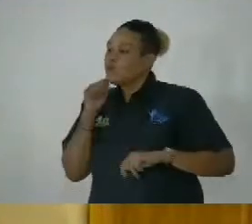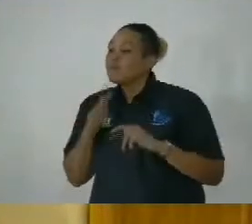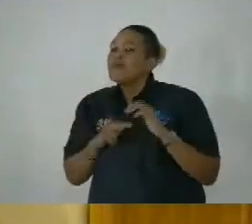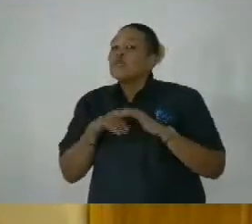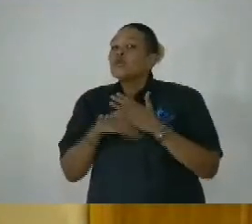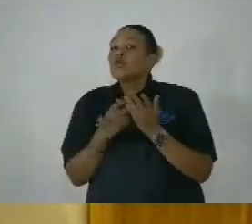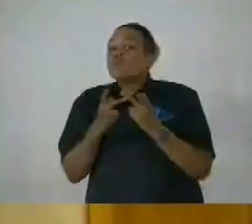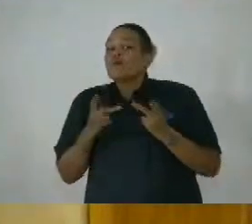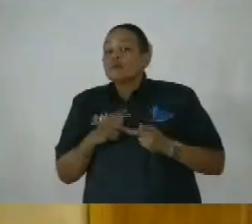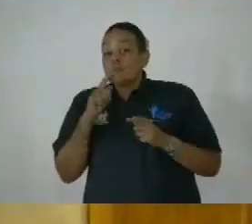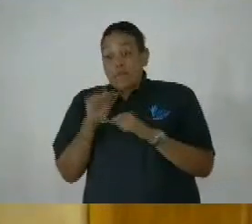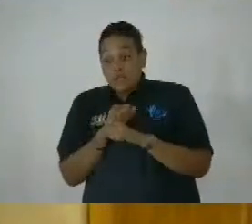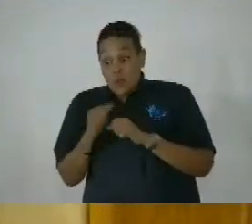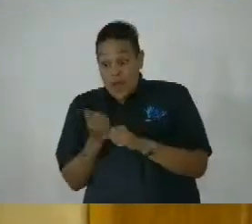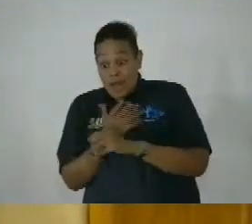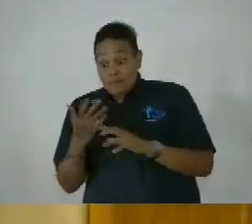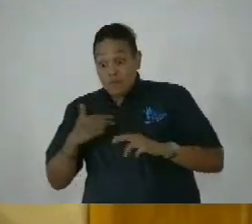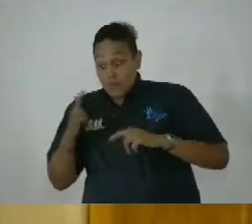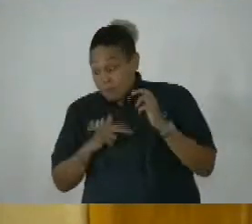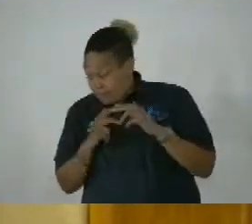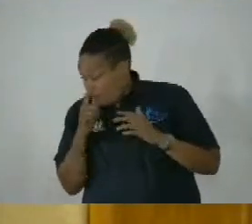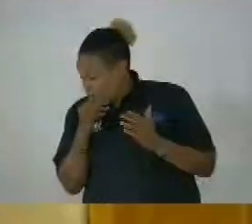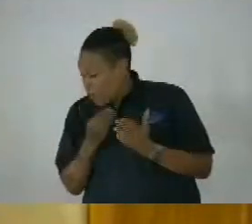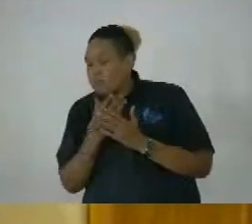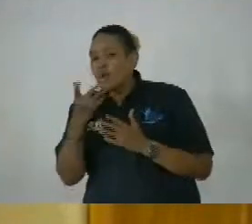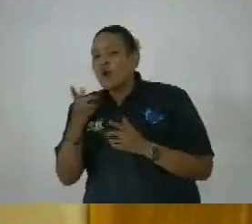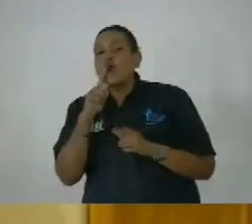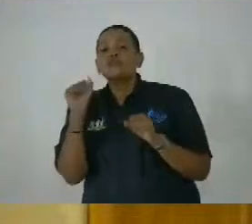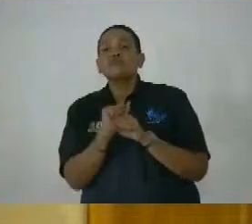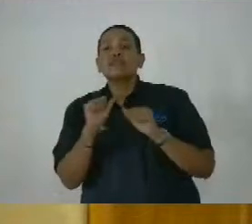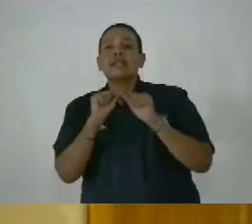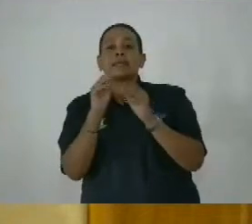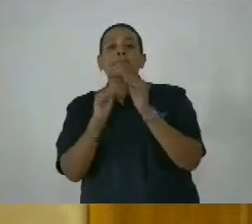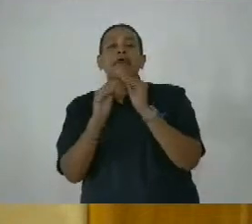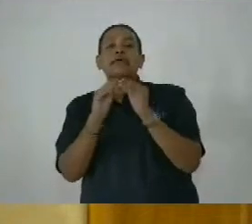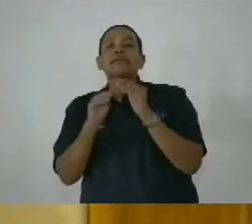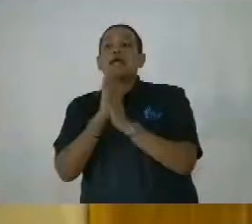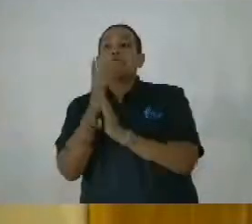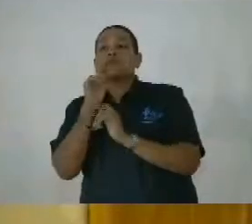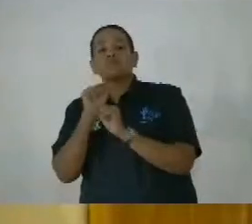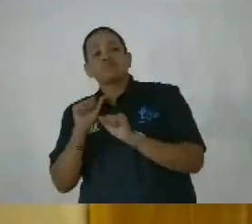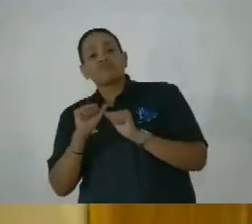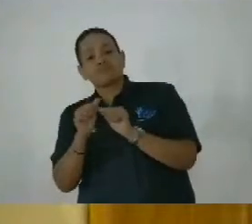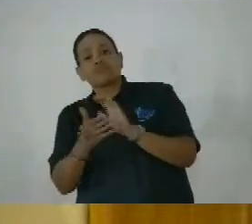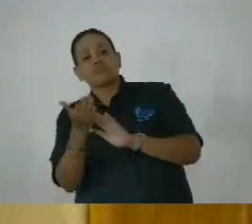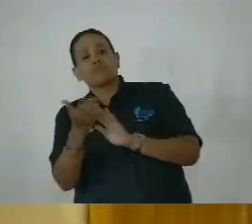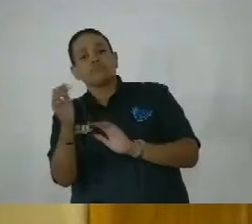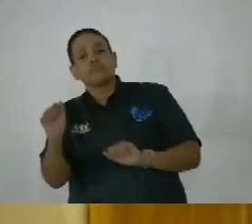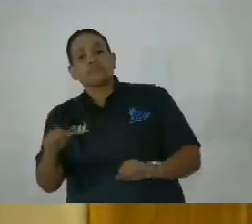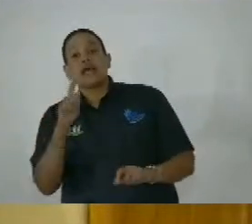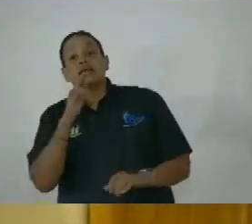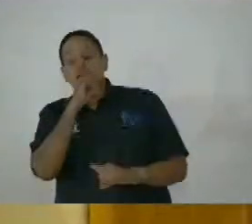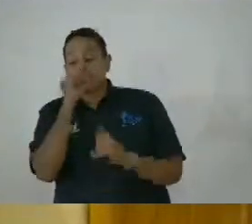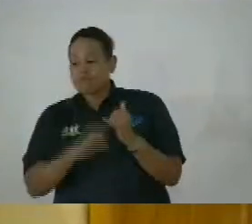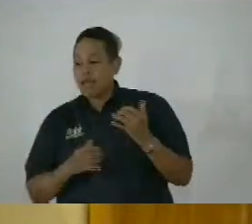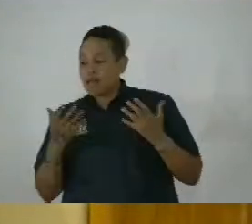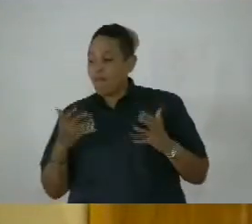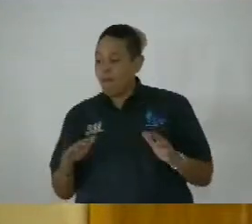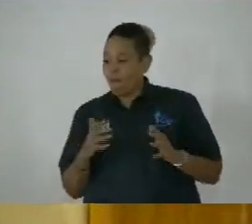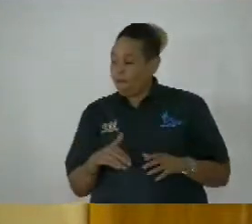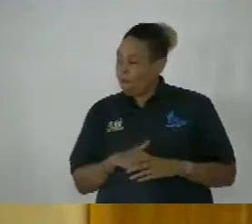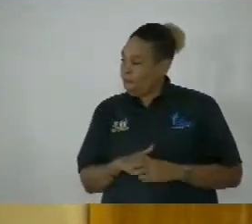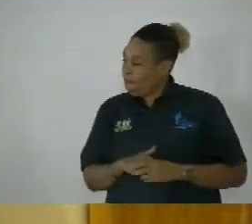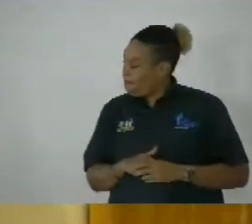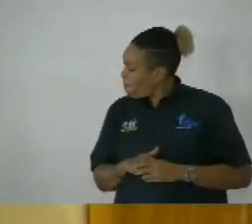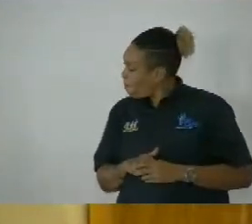ensuring everything we build or procure is maintained and becomes sustainable. Finally, Madam Speaker,